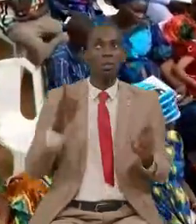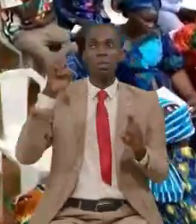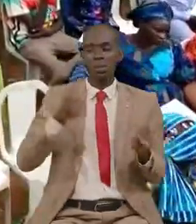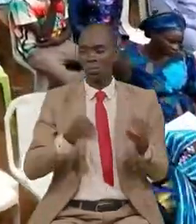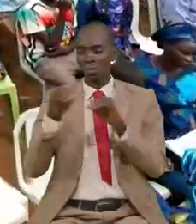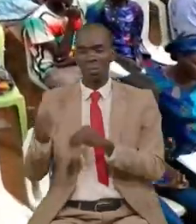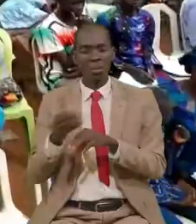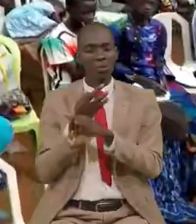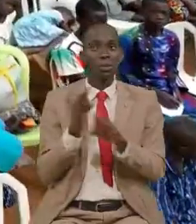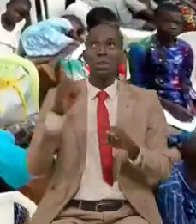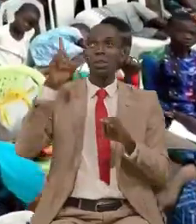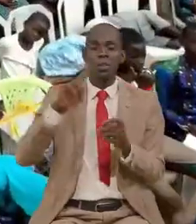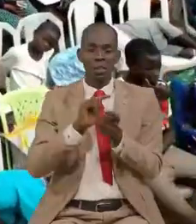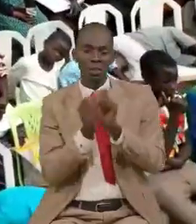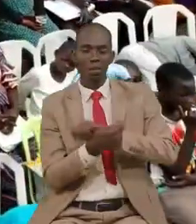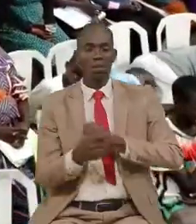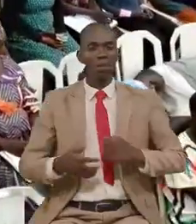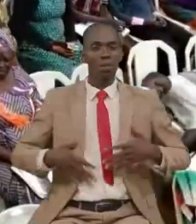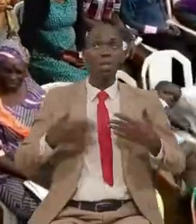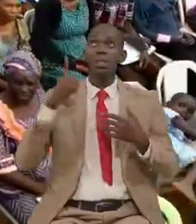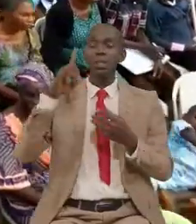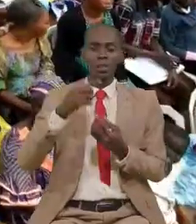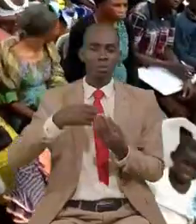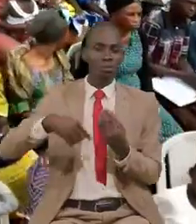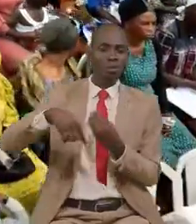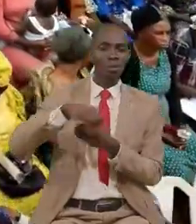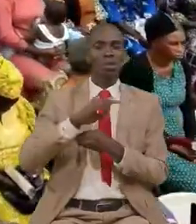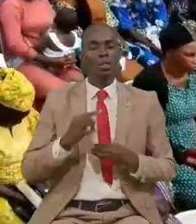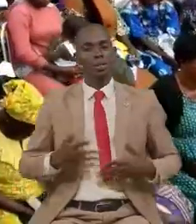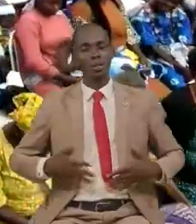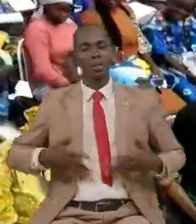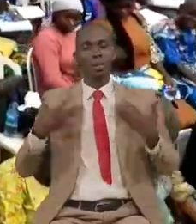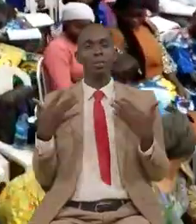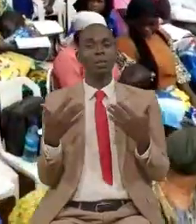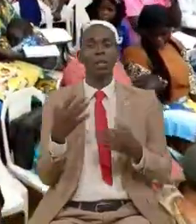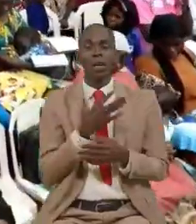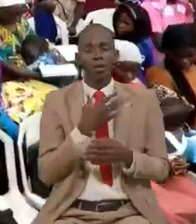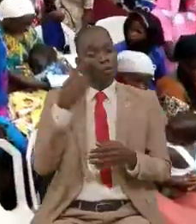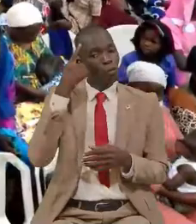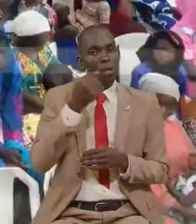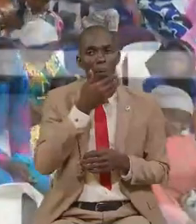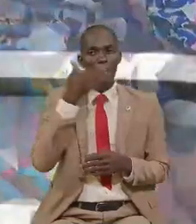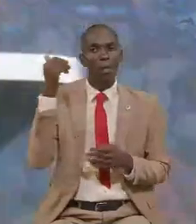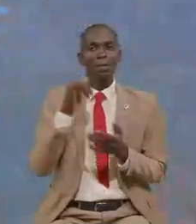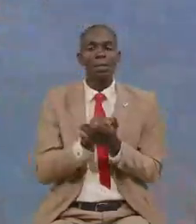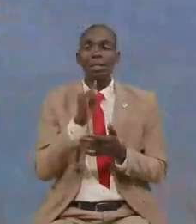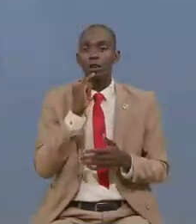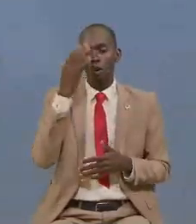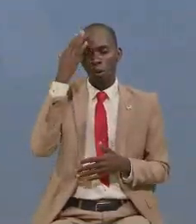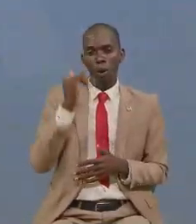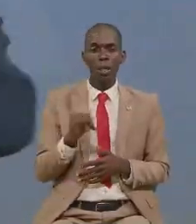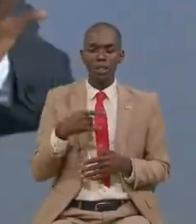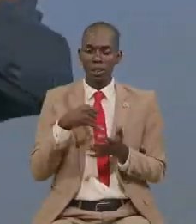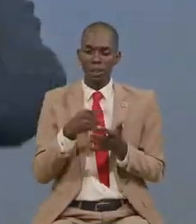he transforms lives, he turns life around for the better. That's why it says, little